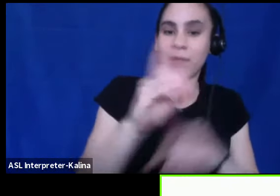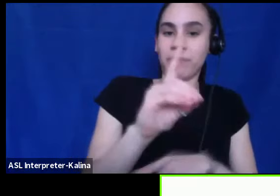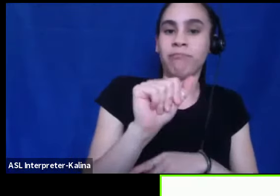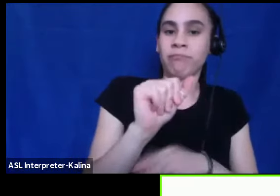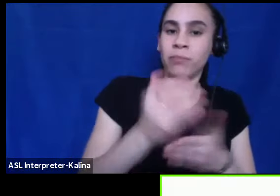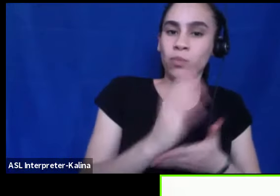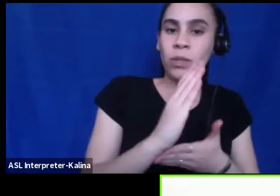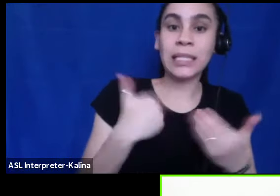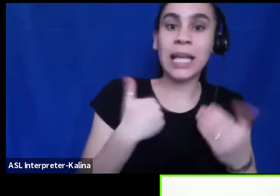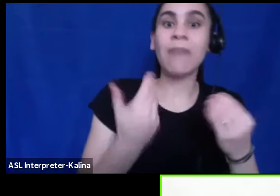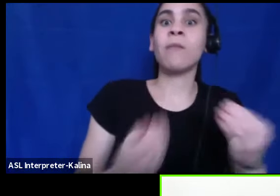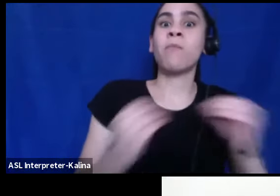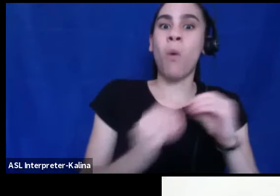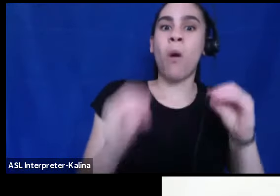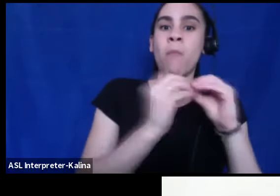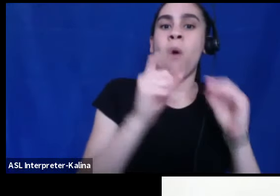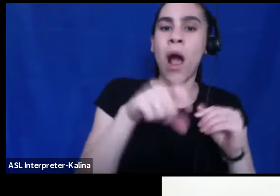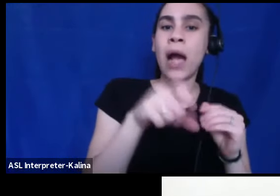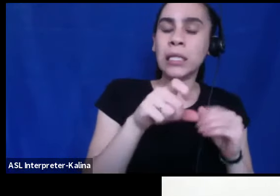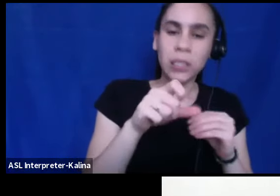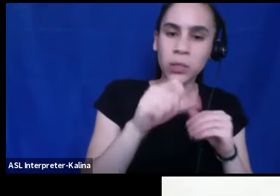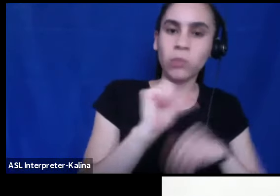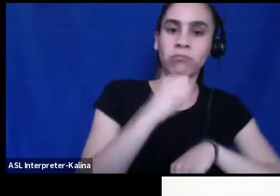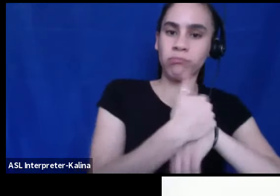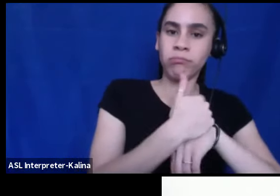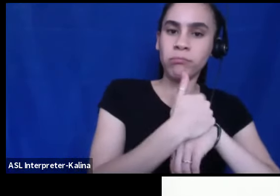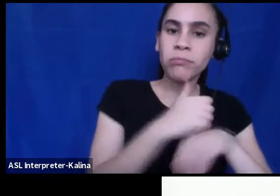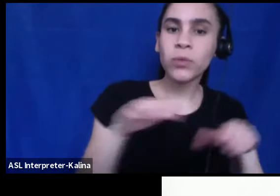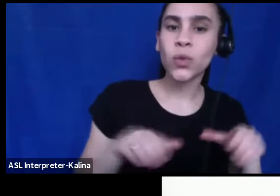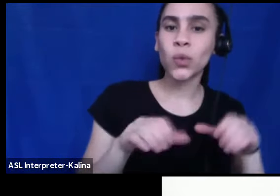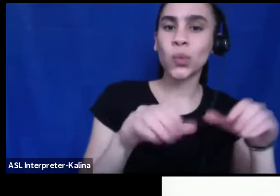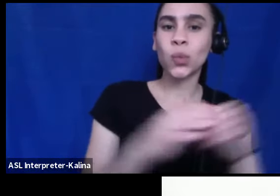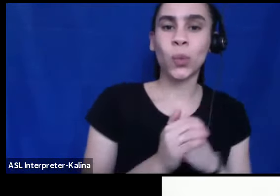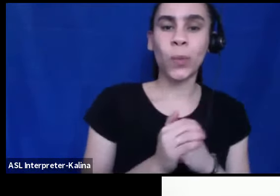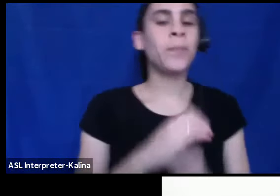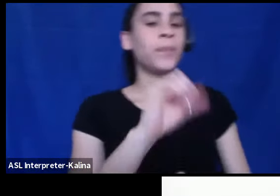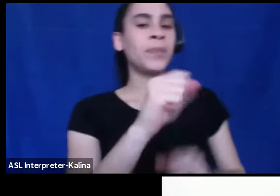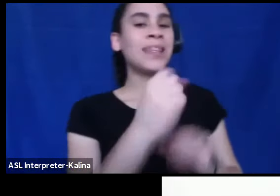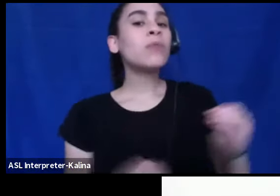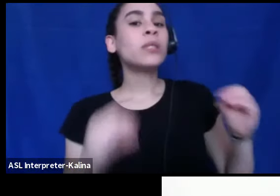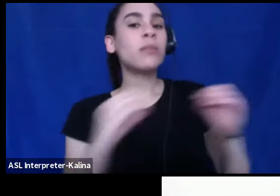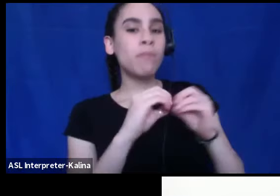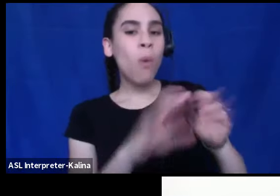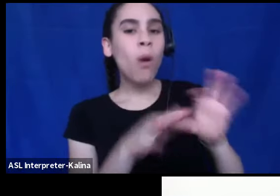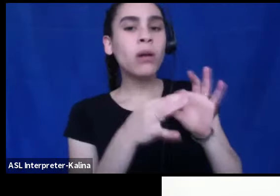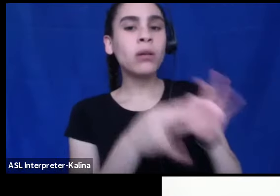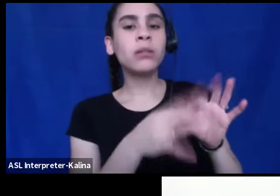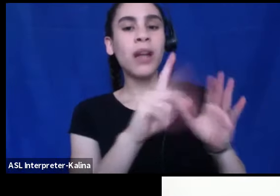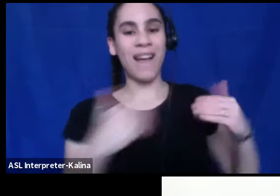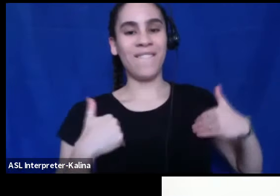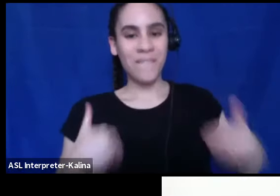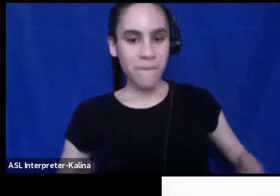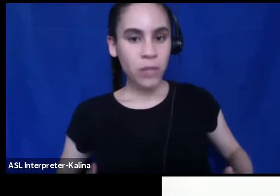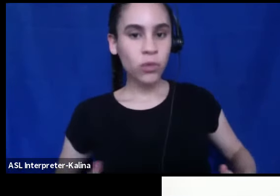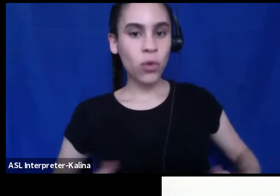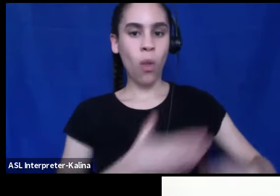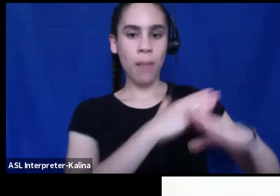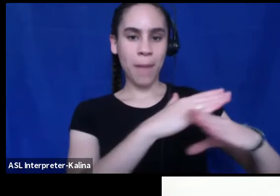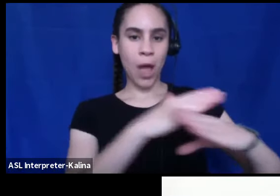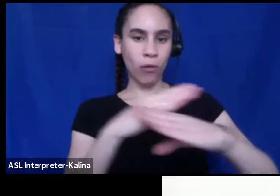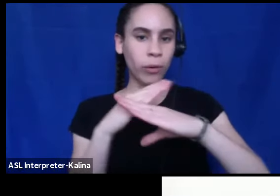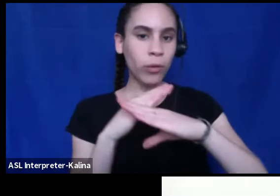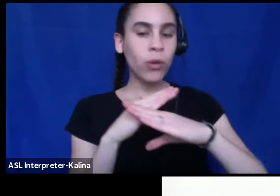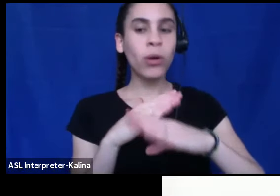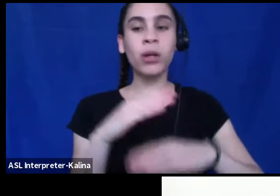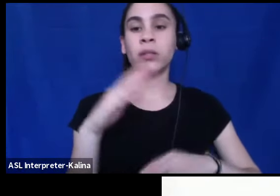do. Yeah, I mean, it was more about the physical barriers that were in the way for a lot of people, like